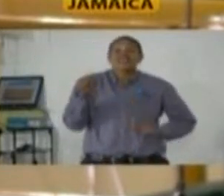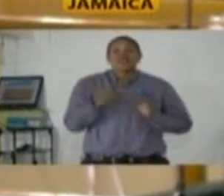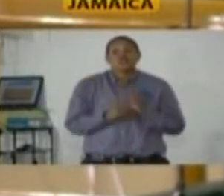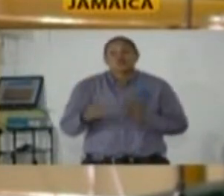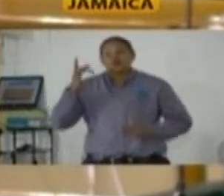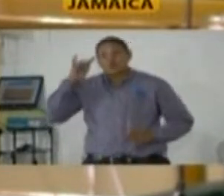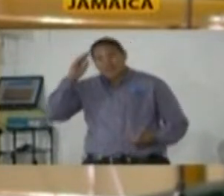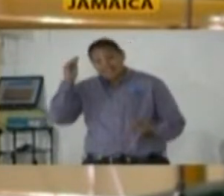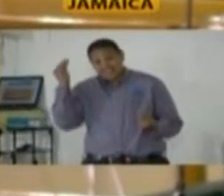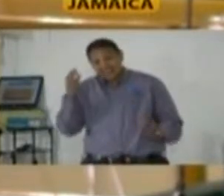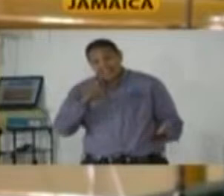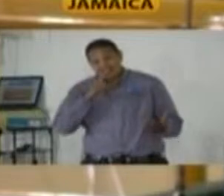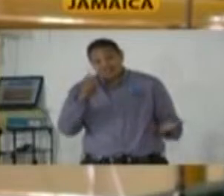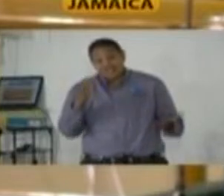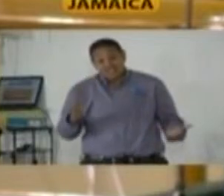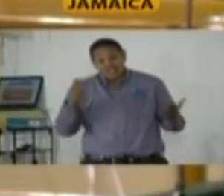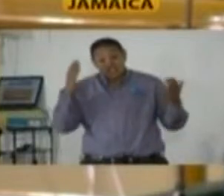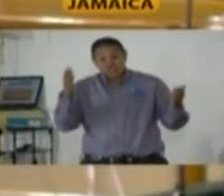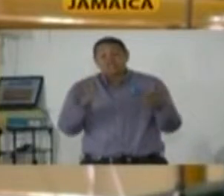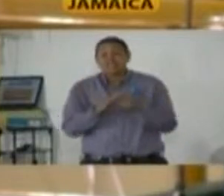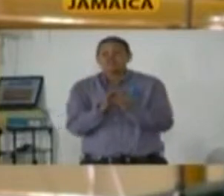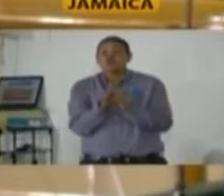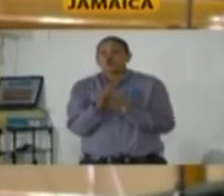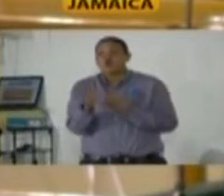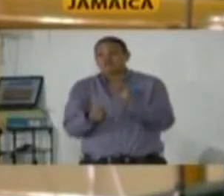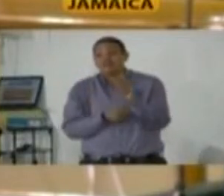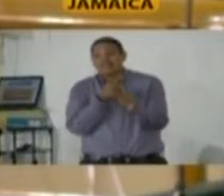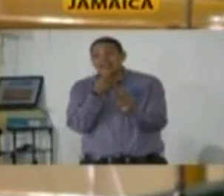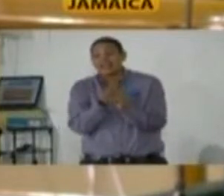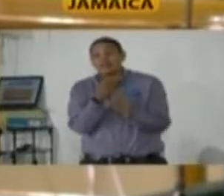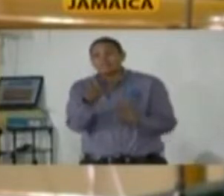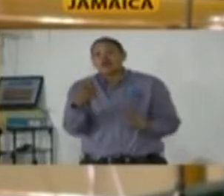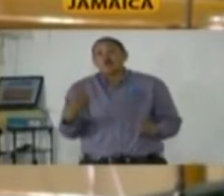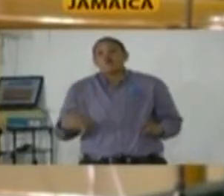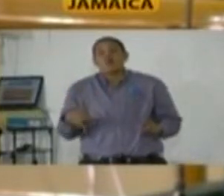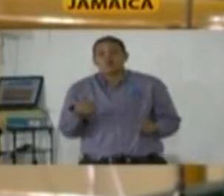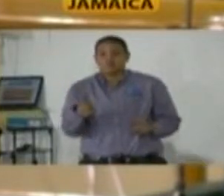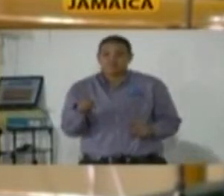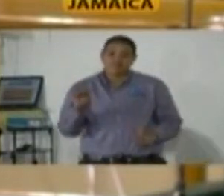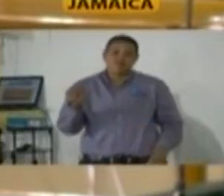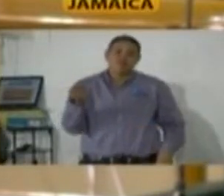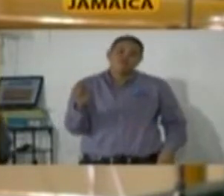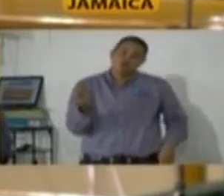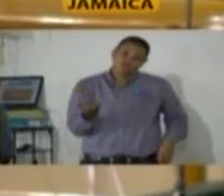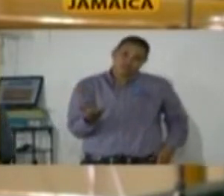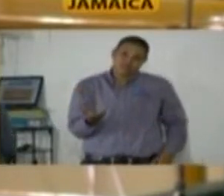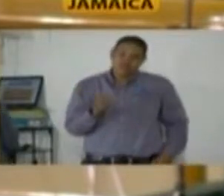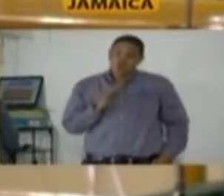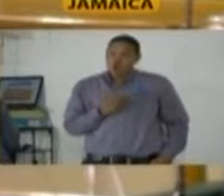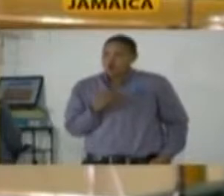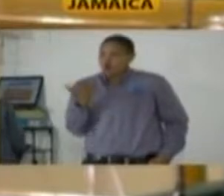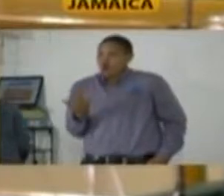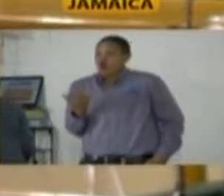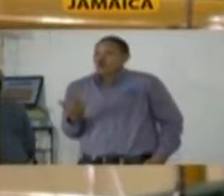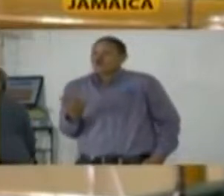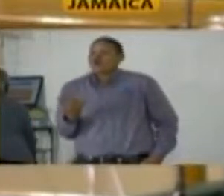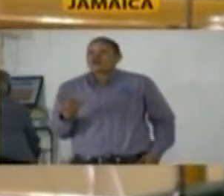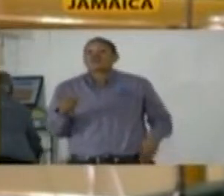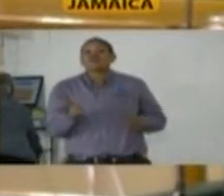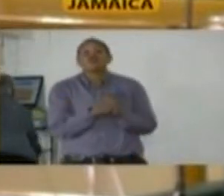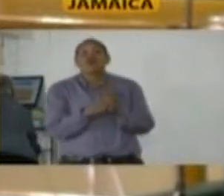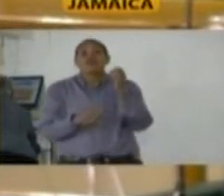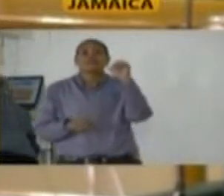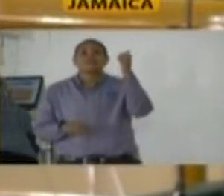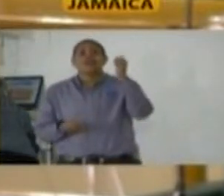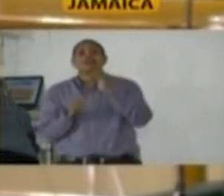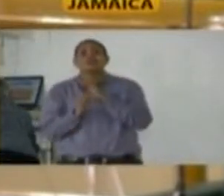is suggesting that the COVID-19 impact is greatest on them. Our current fourth form students had